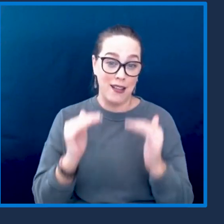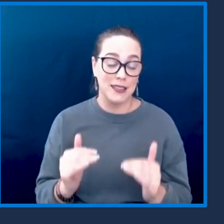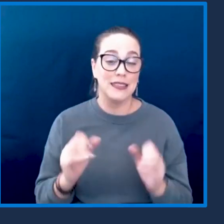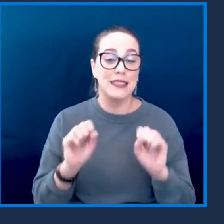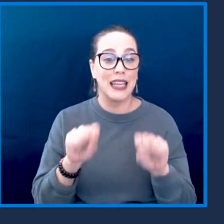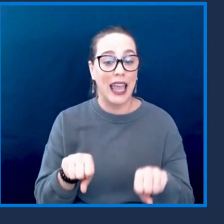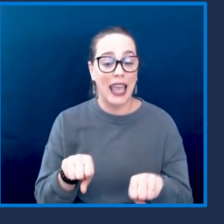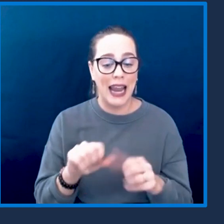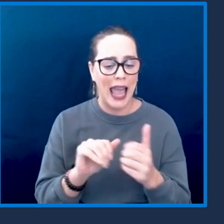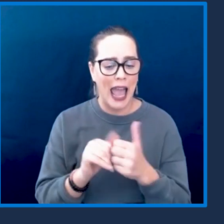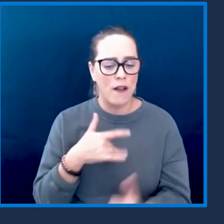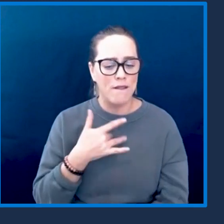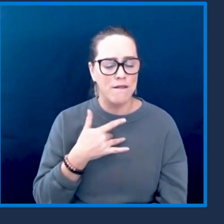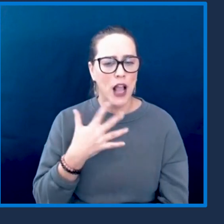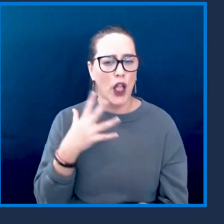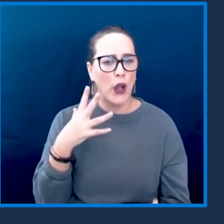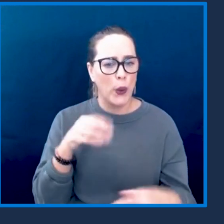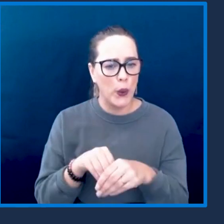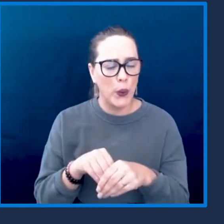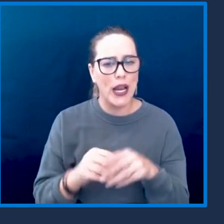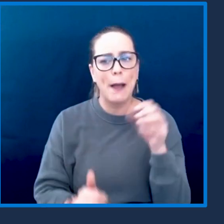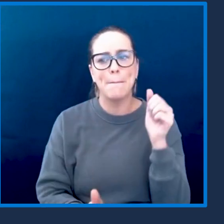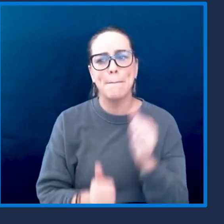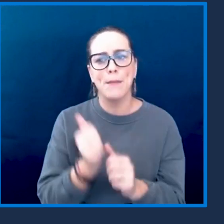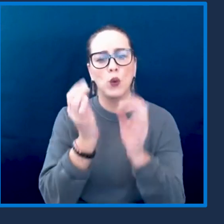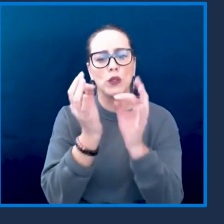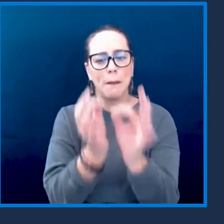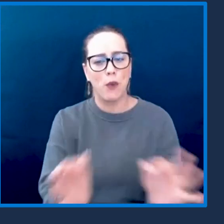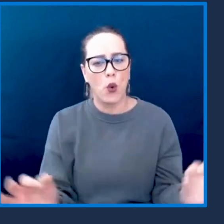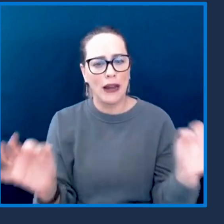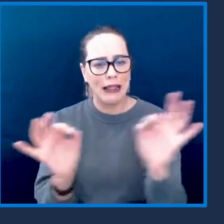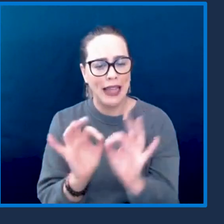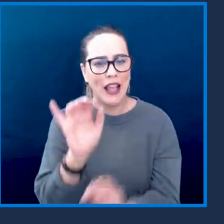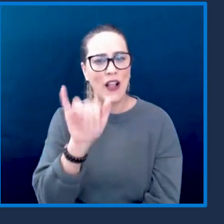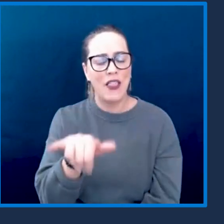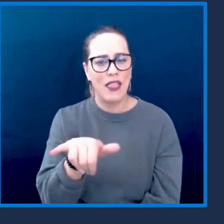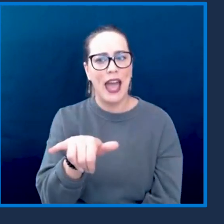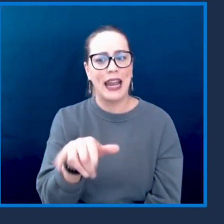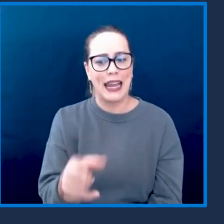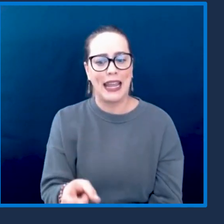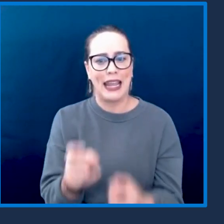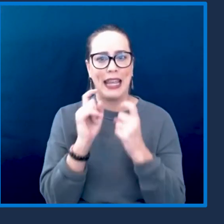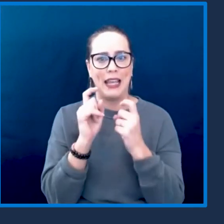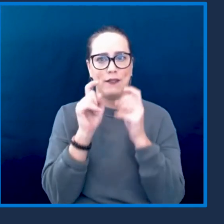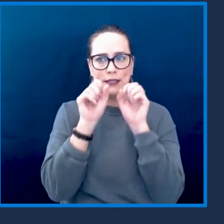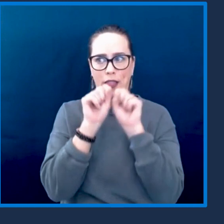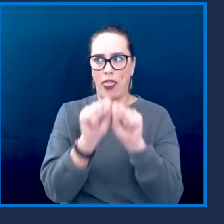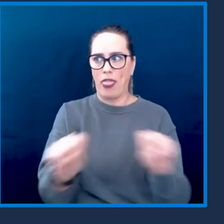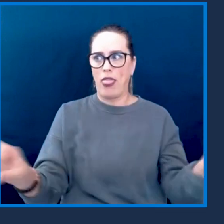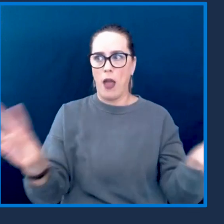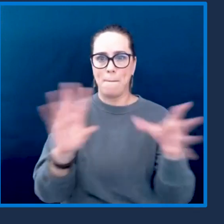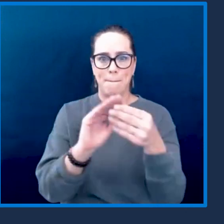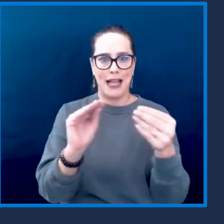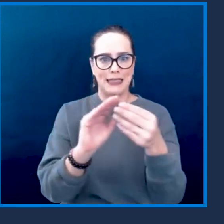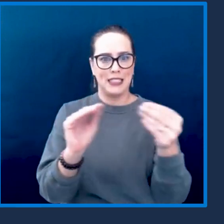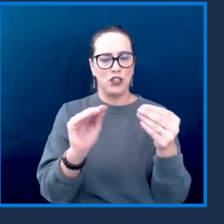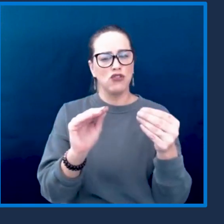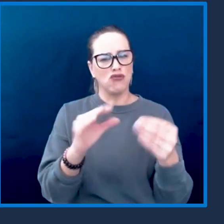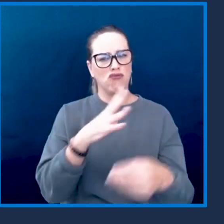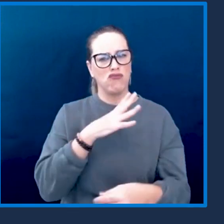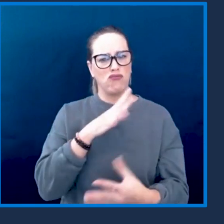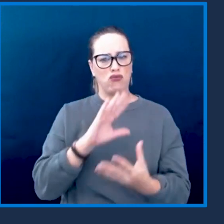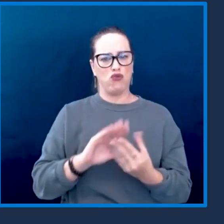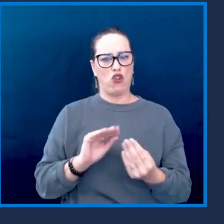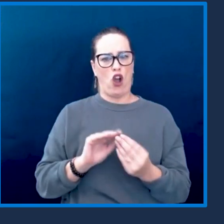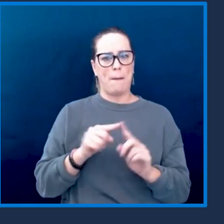included. Most importantly, this sends the message that it is okay to talk about disabilities in the workplace. And there